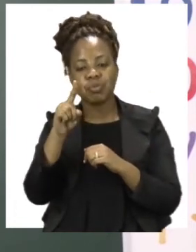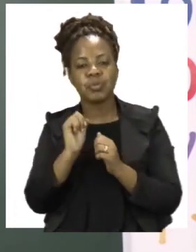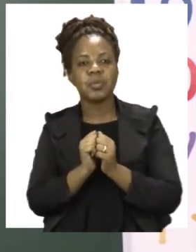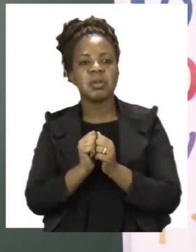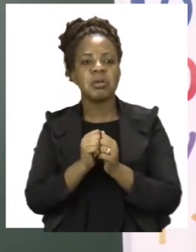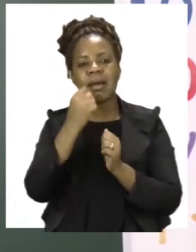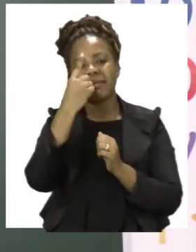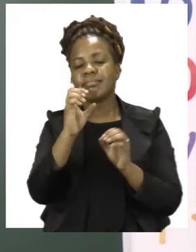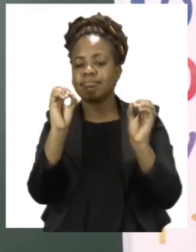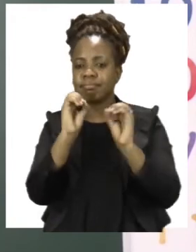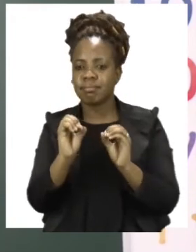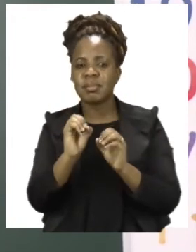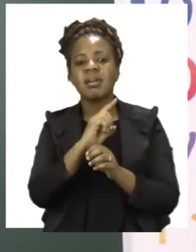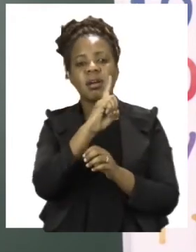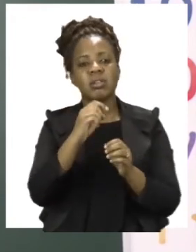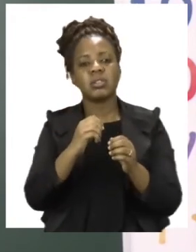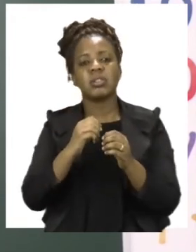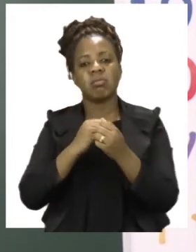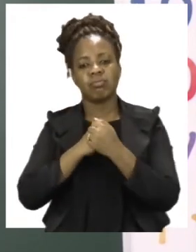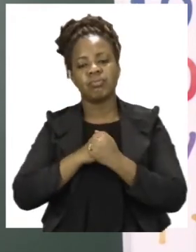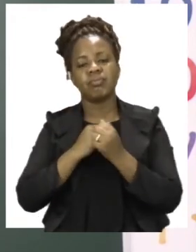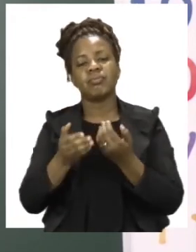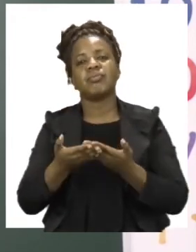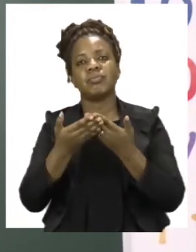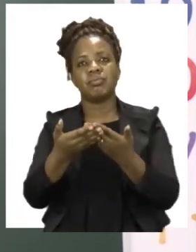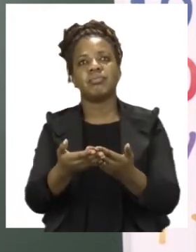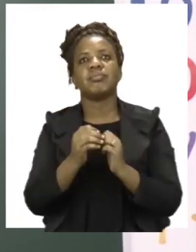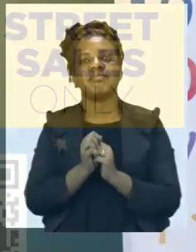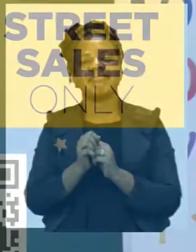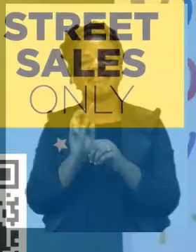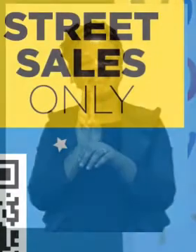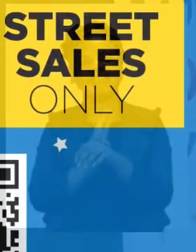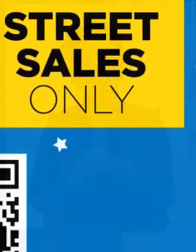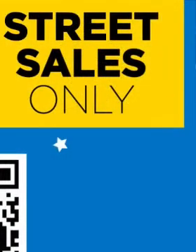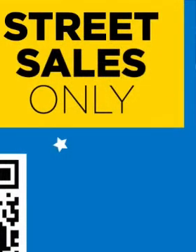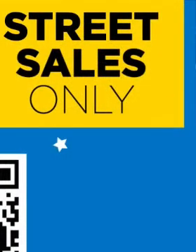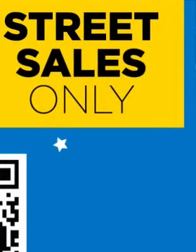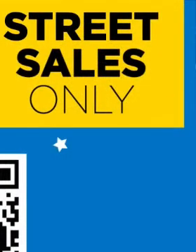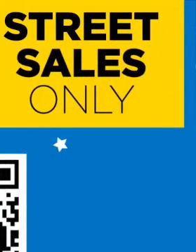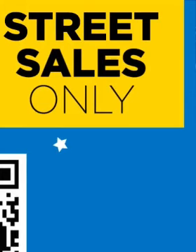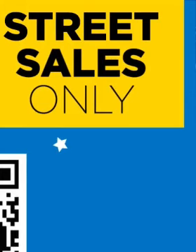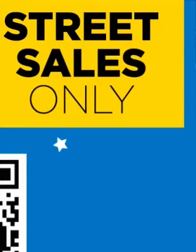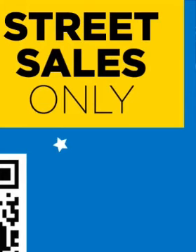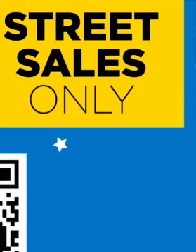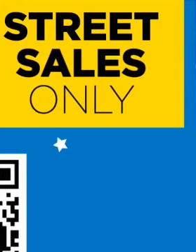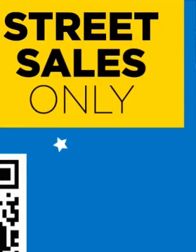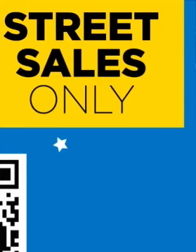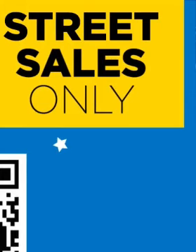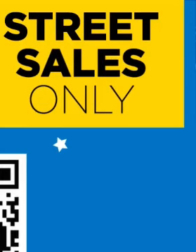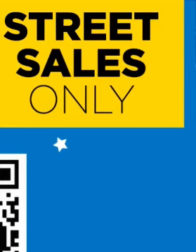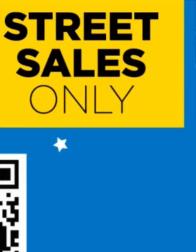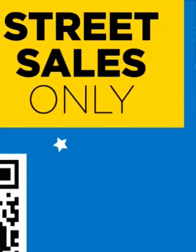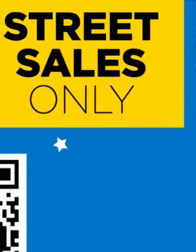You can ask an adult for help. I will see you soon after the advert break. Follow us on MyZone Facebook Active Kids